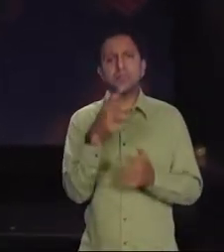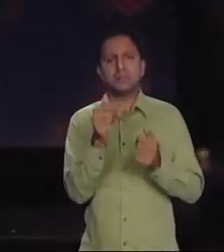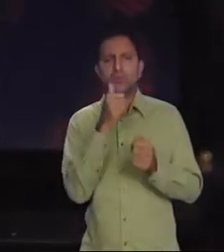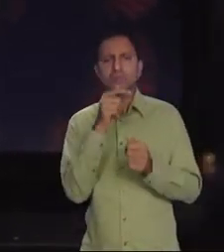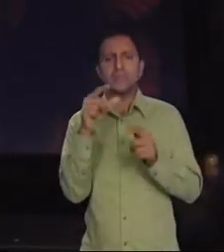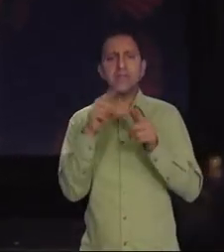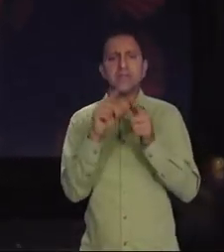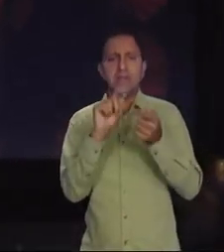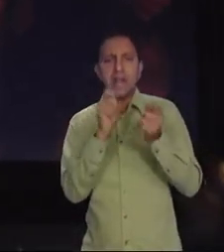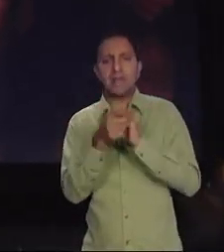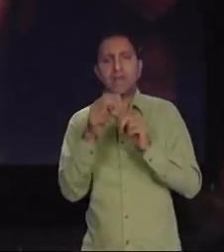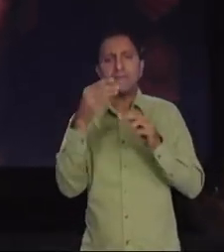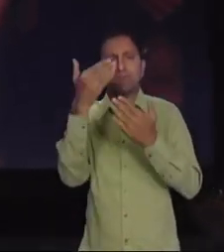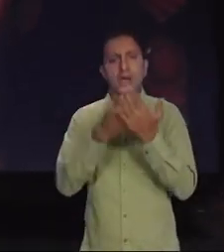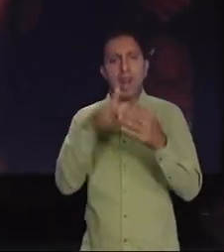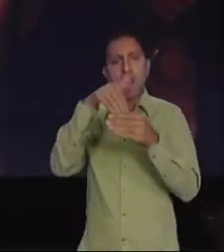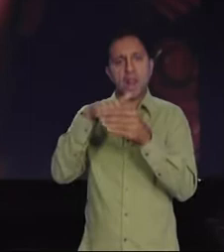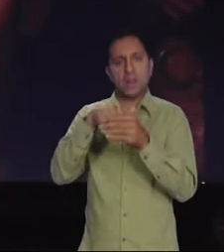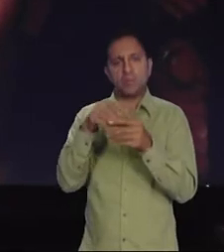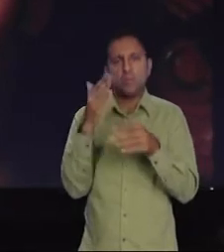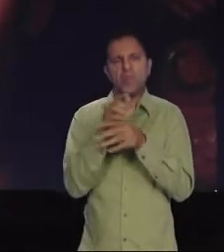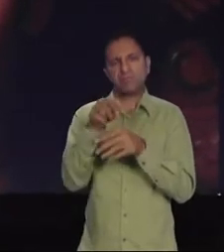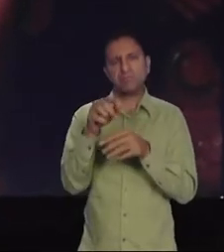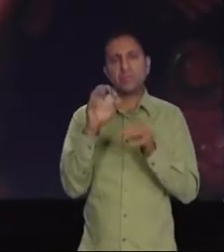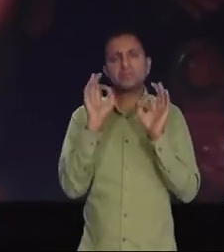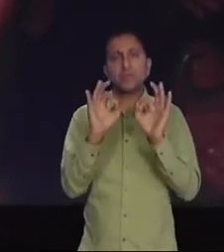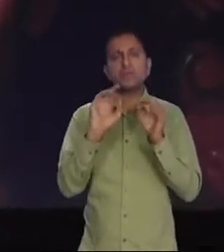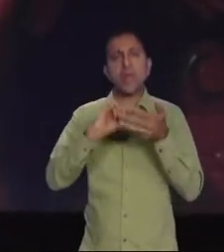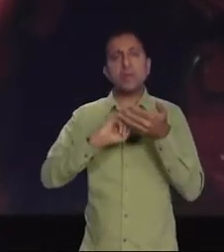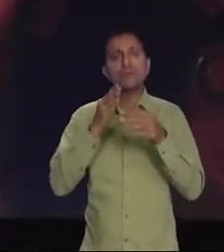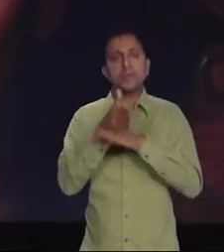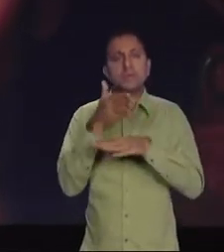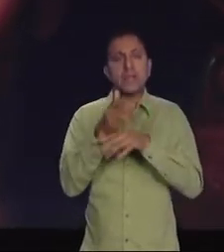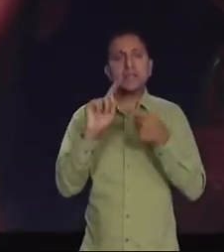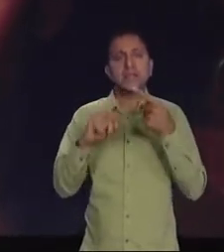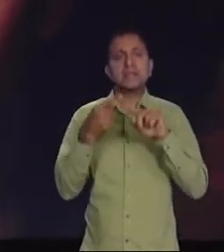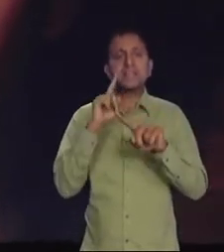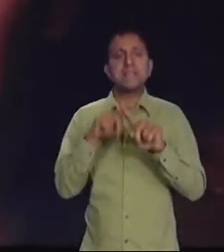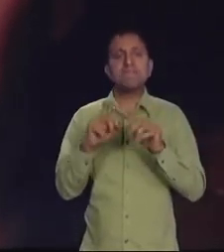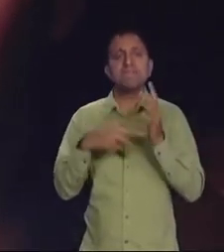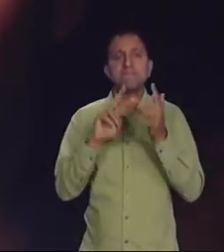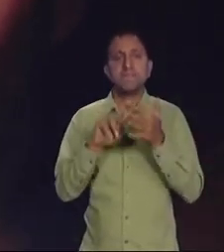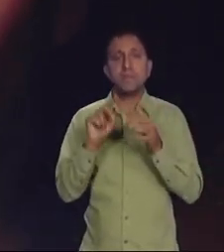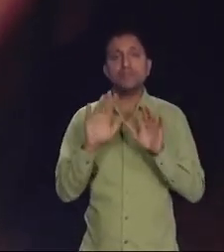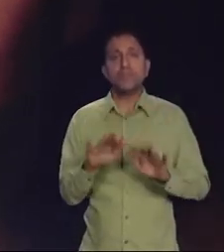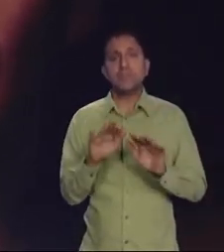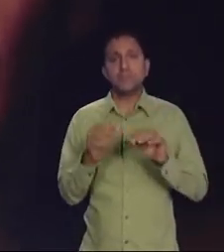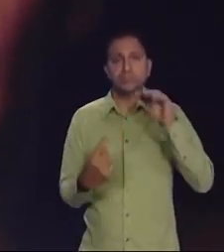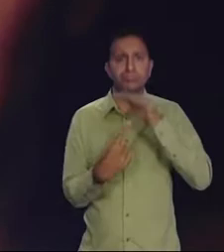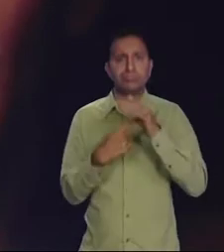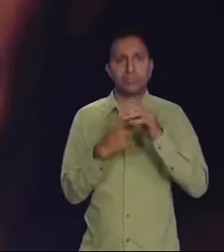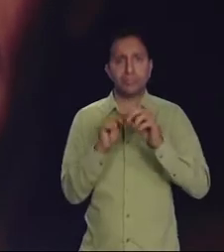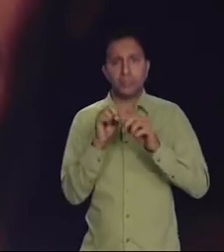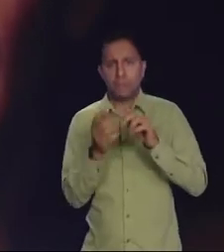the Special Operations Executive, Britain's elite force of undercover agents in Hitler's Europe. Here, we look at dropping